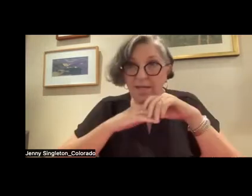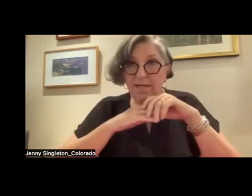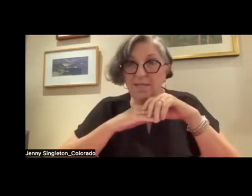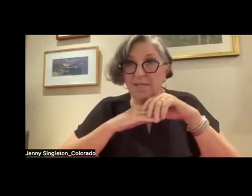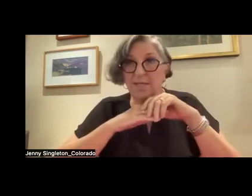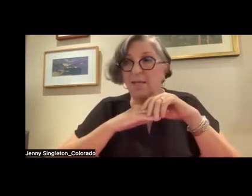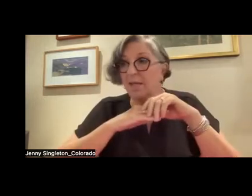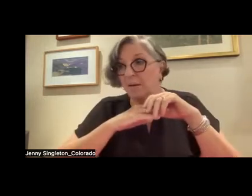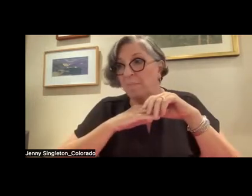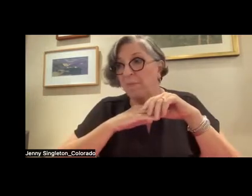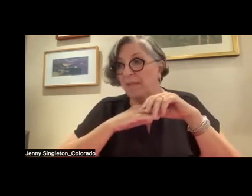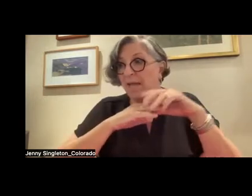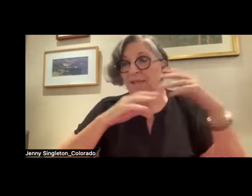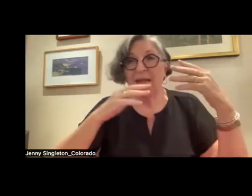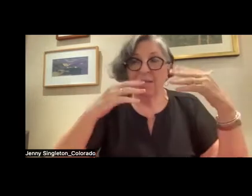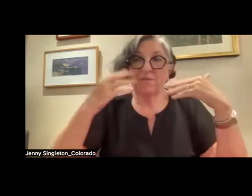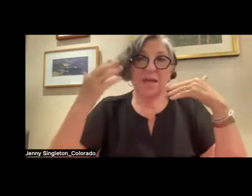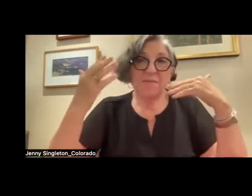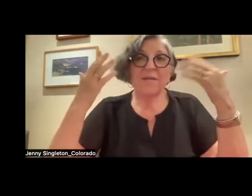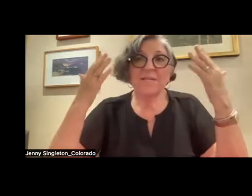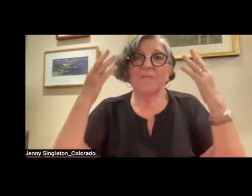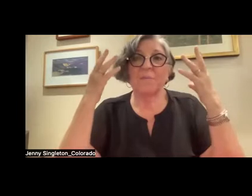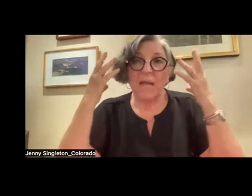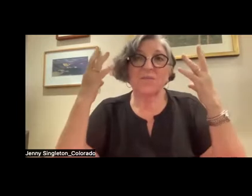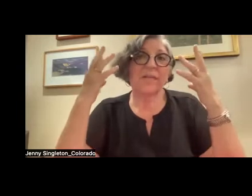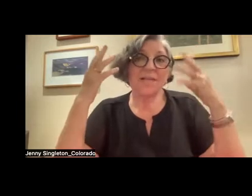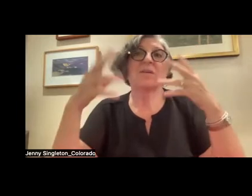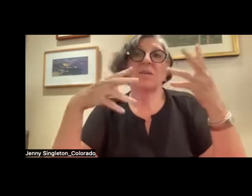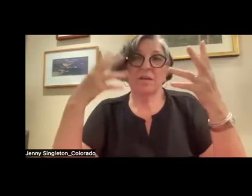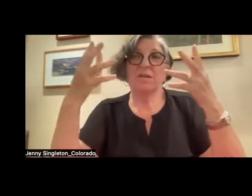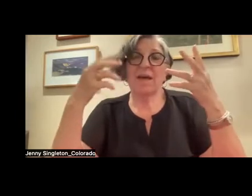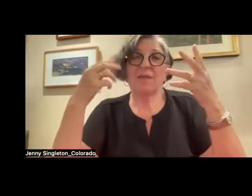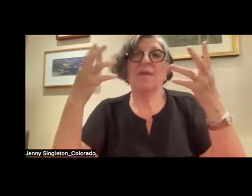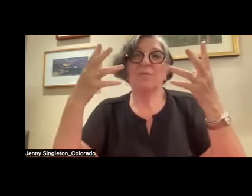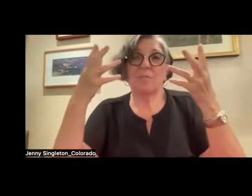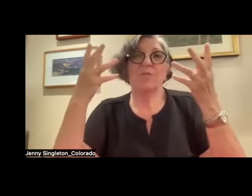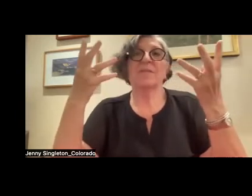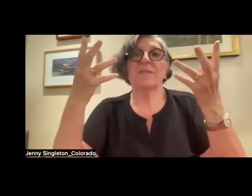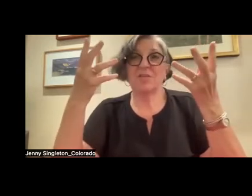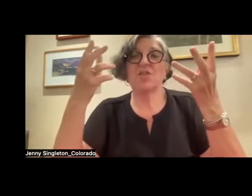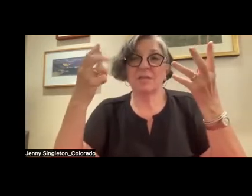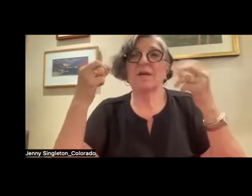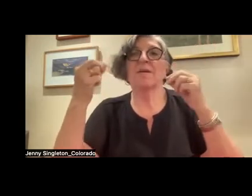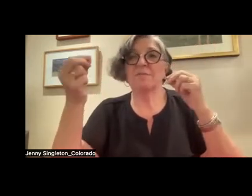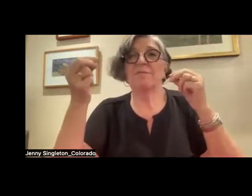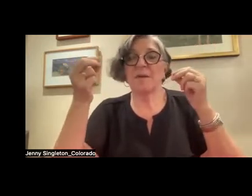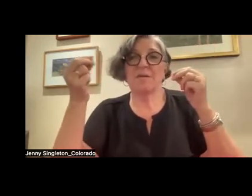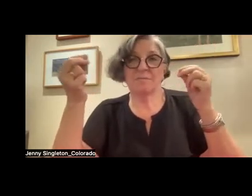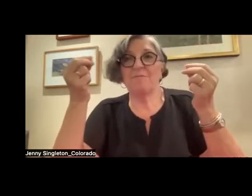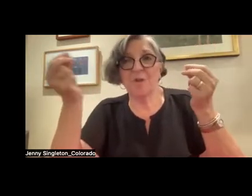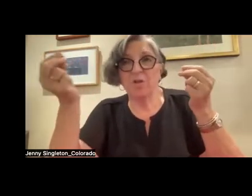more iconicity, but that there's evidence of the mental lexicon having a representation